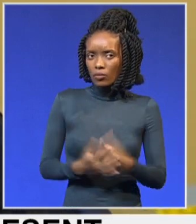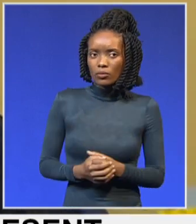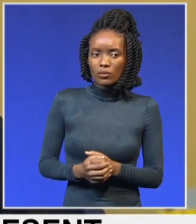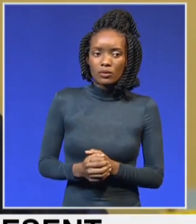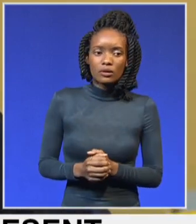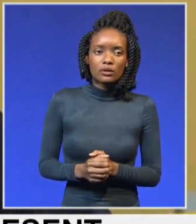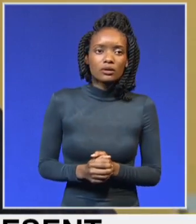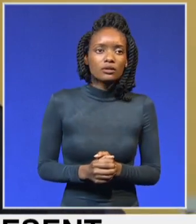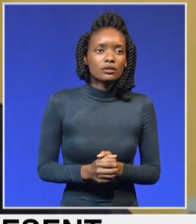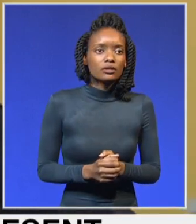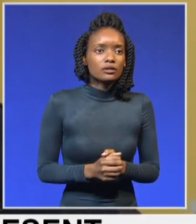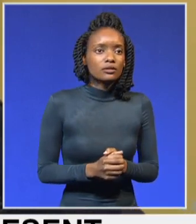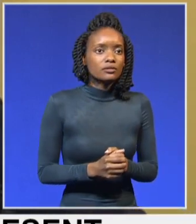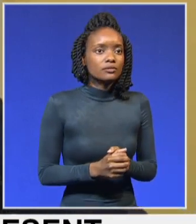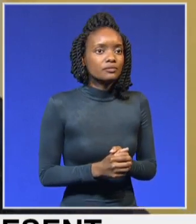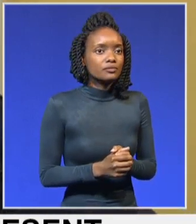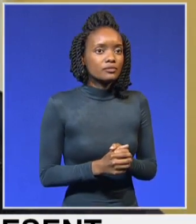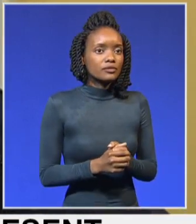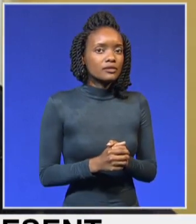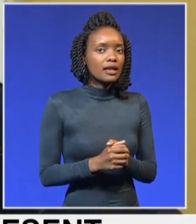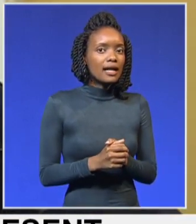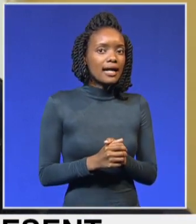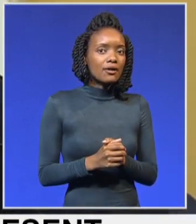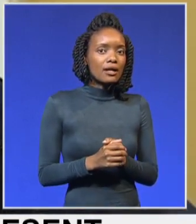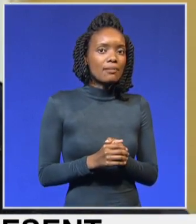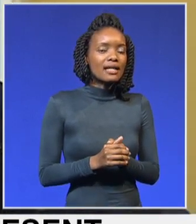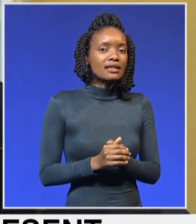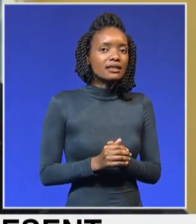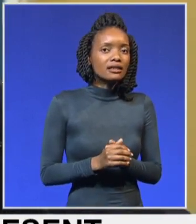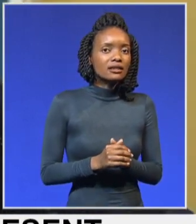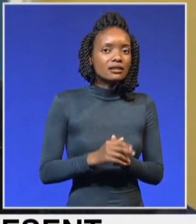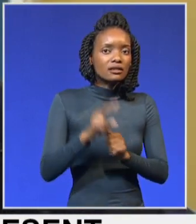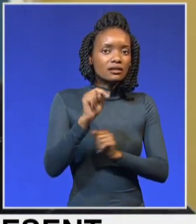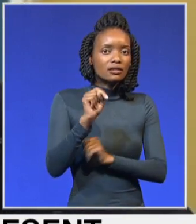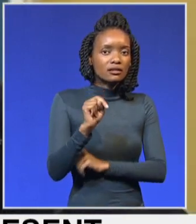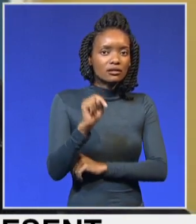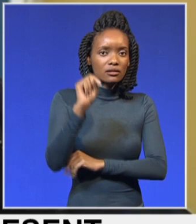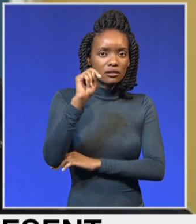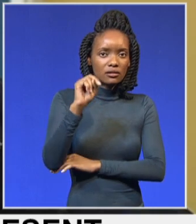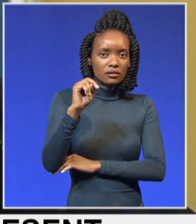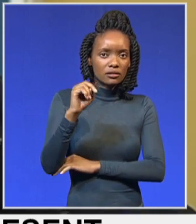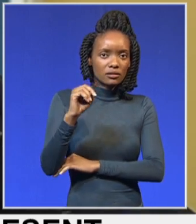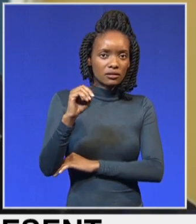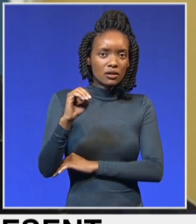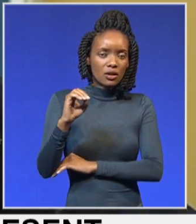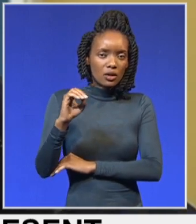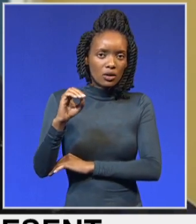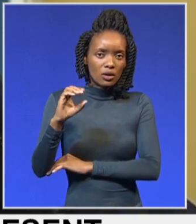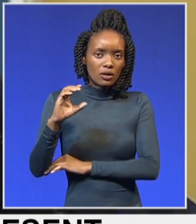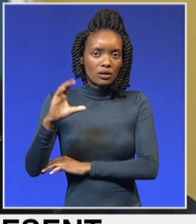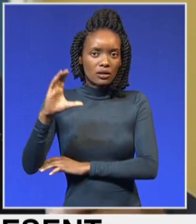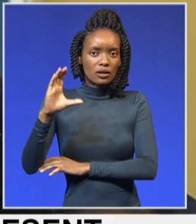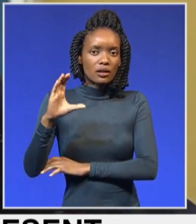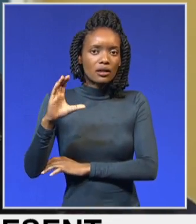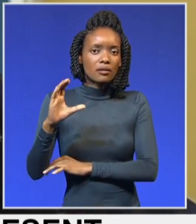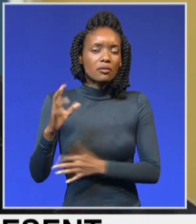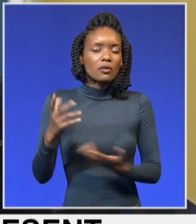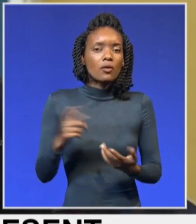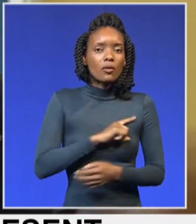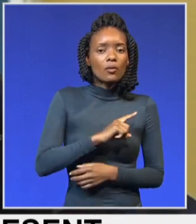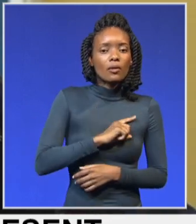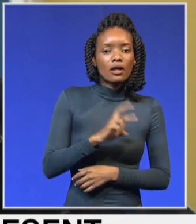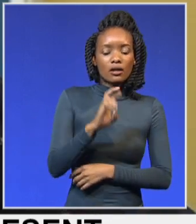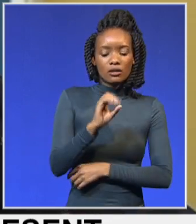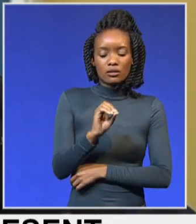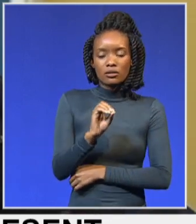say Sarajevo and you say Northern Cape and robotics, it's one sentence. Because robotics